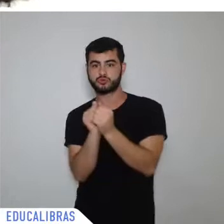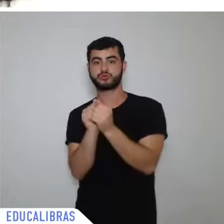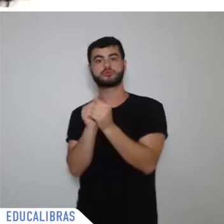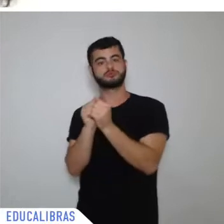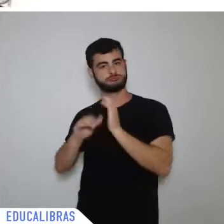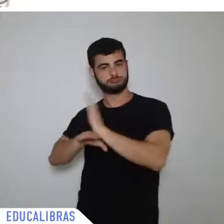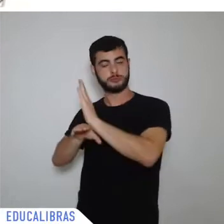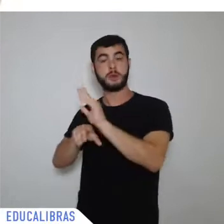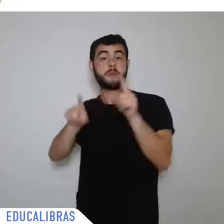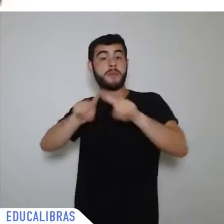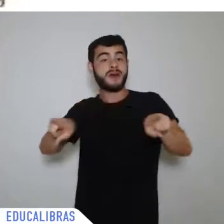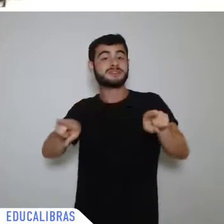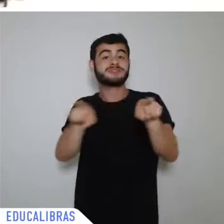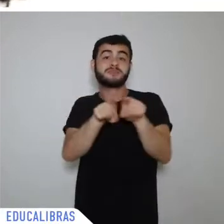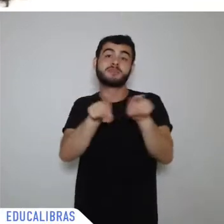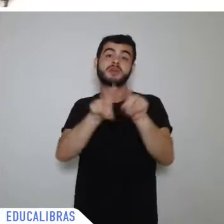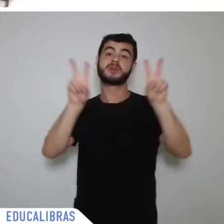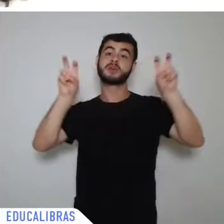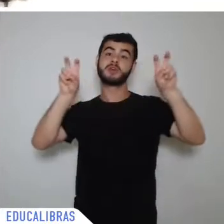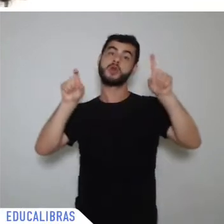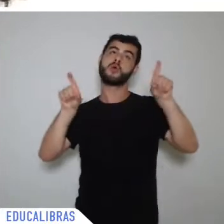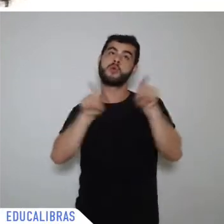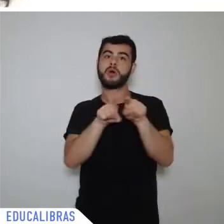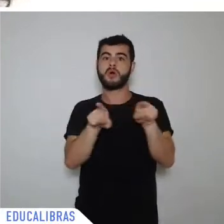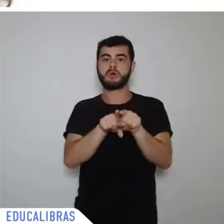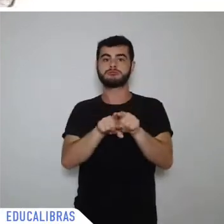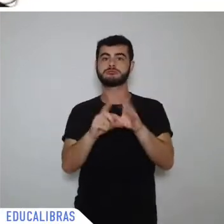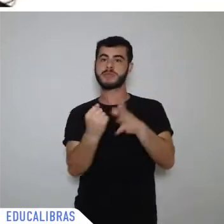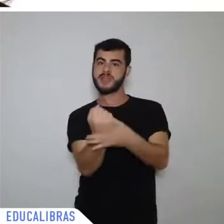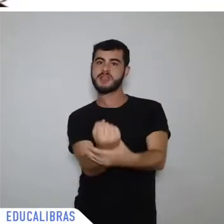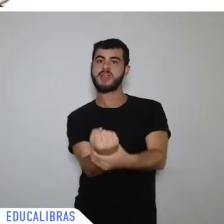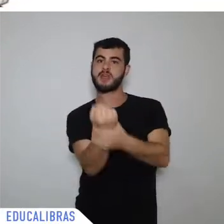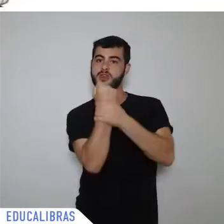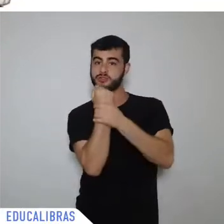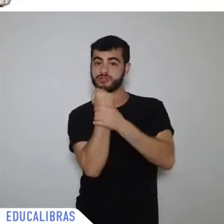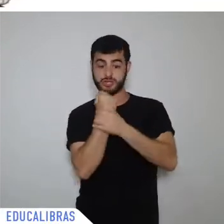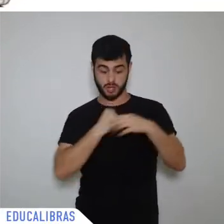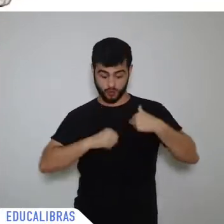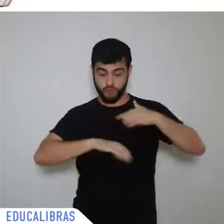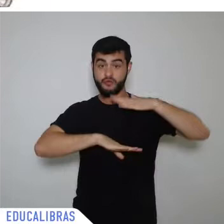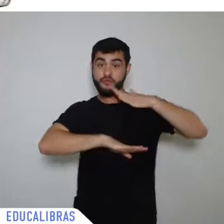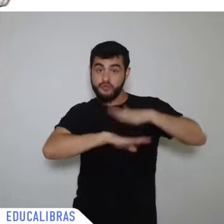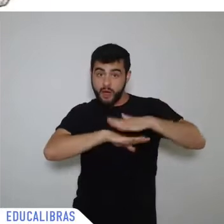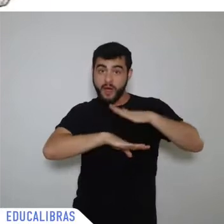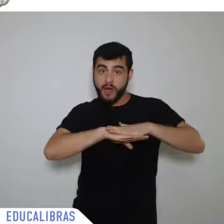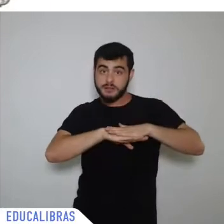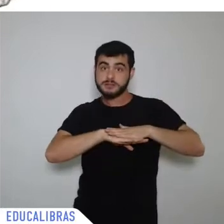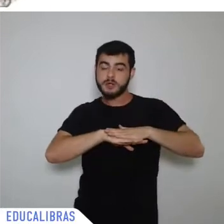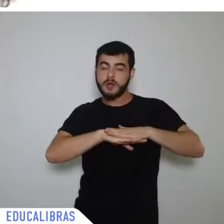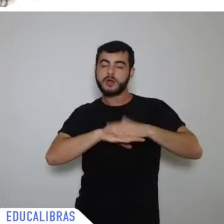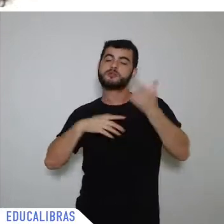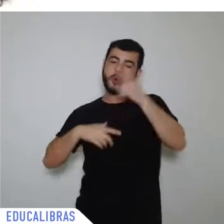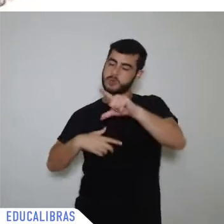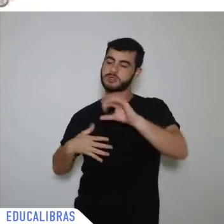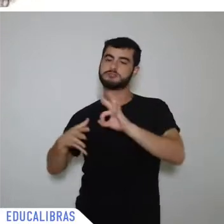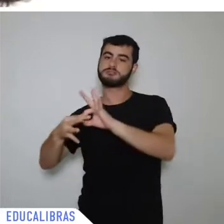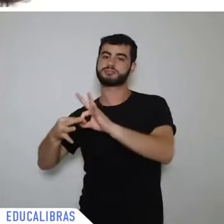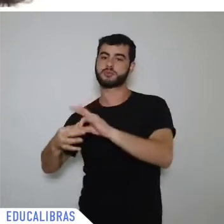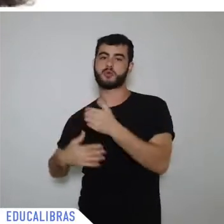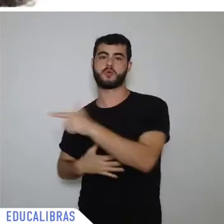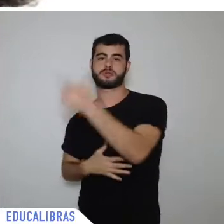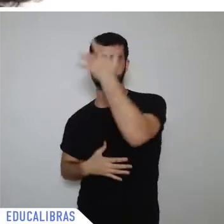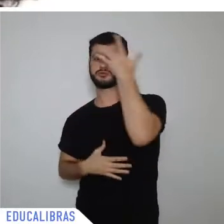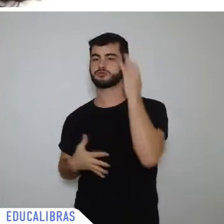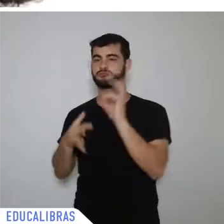people who don't sign up to all these kinds of privileges, and make your actions